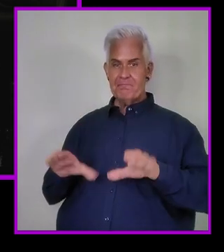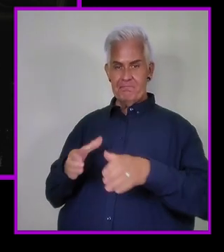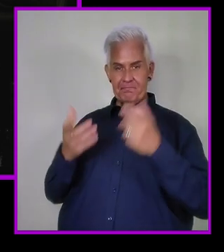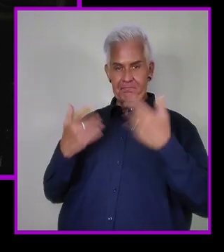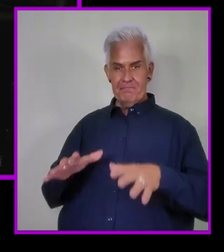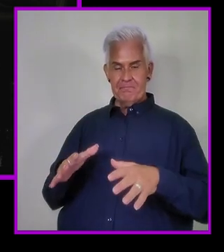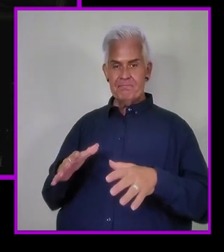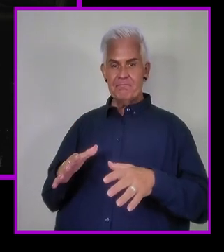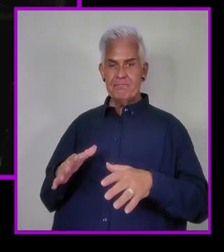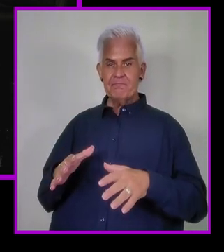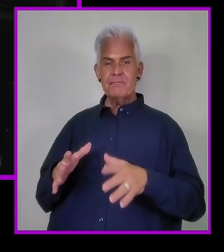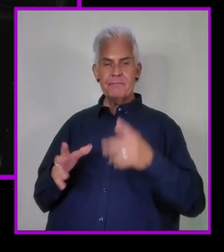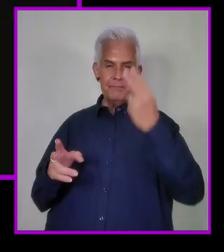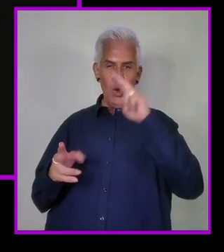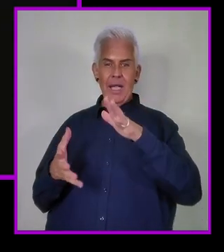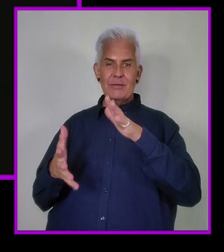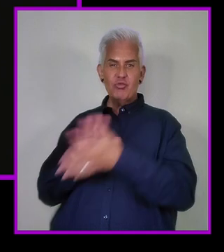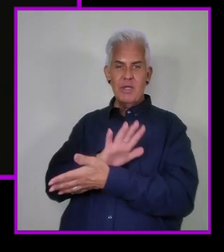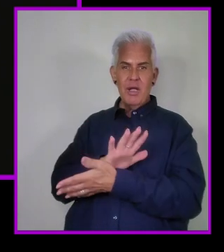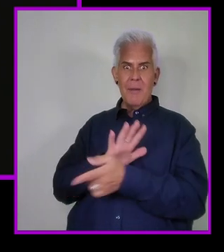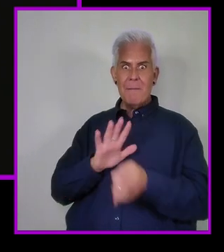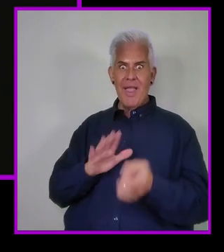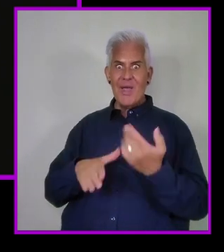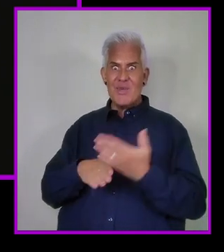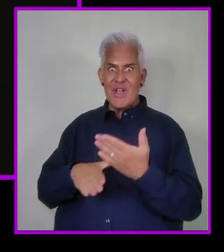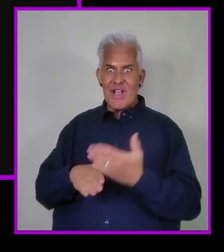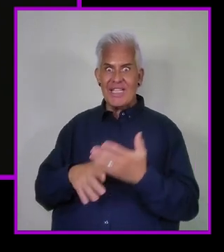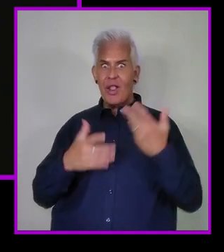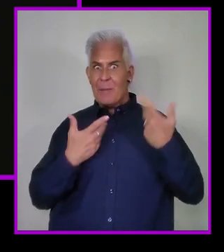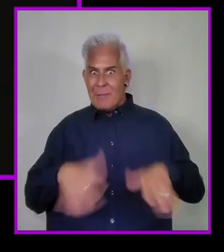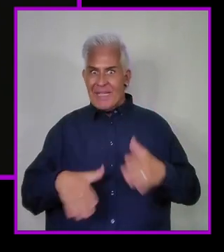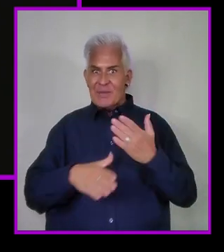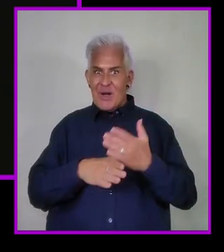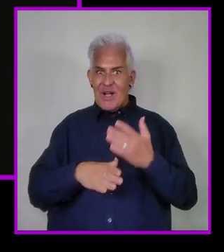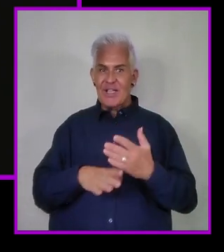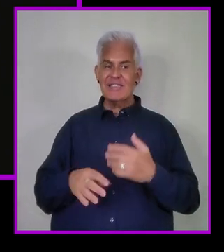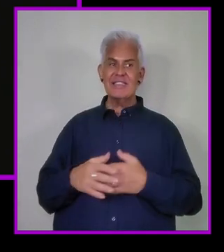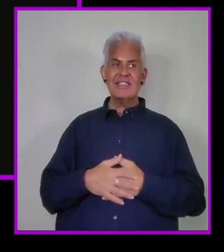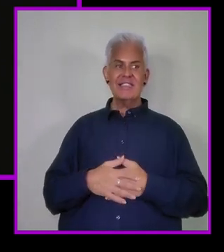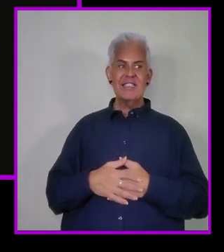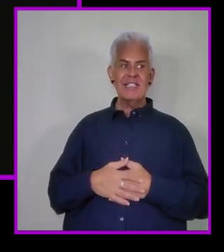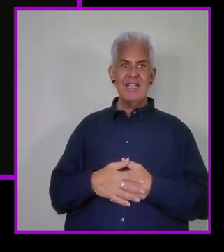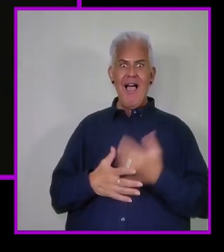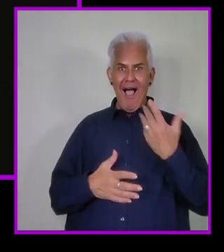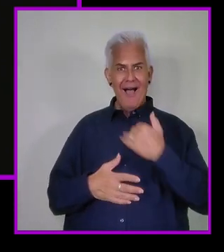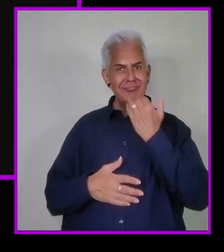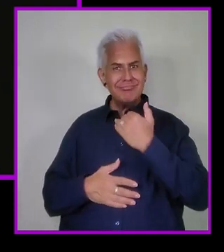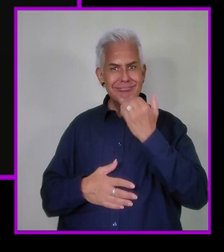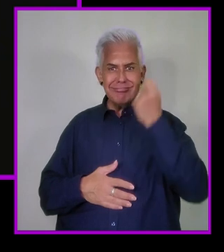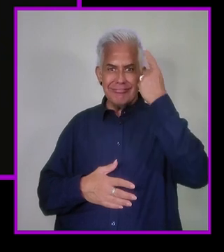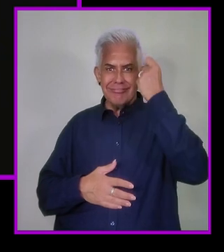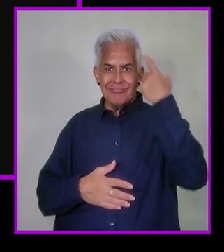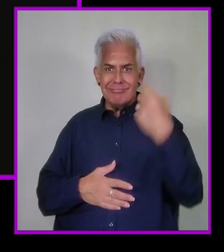been what you would call quite disruptive, but they're working, or they've worked, and we're not short of ideas. So I know